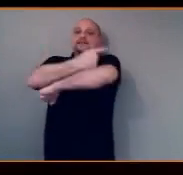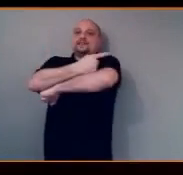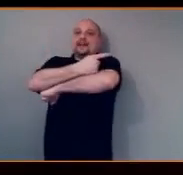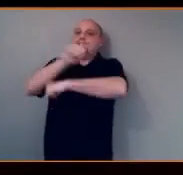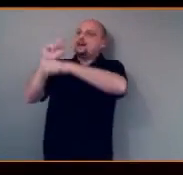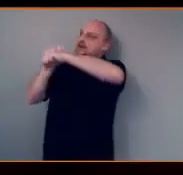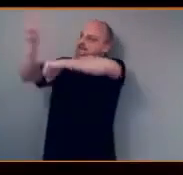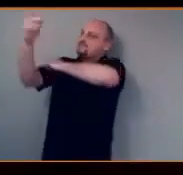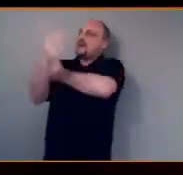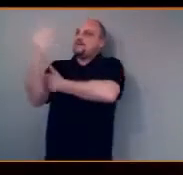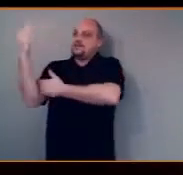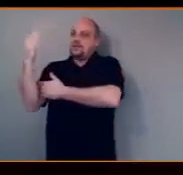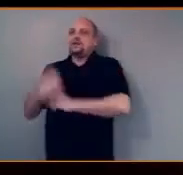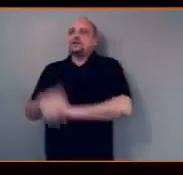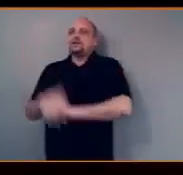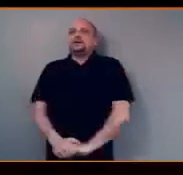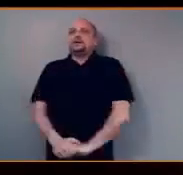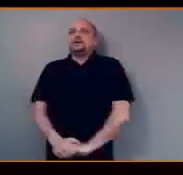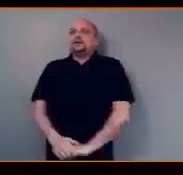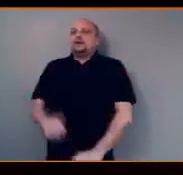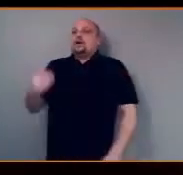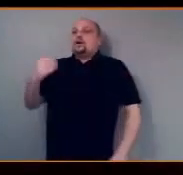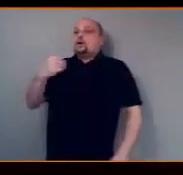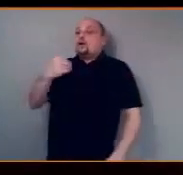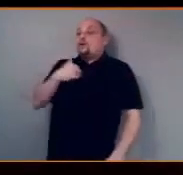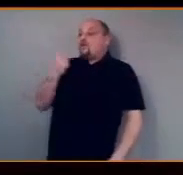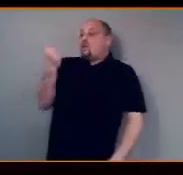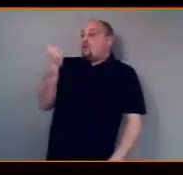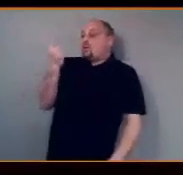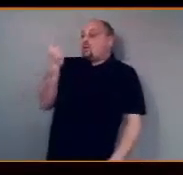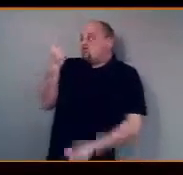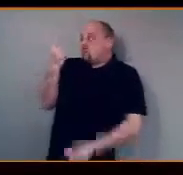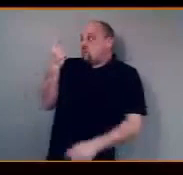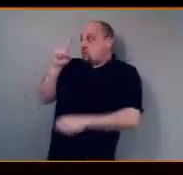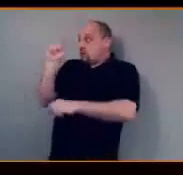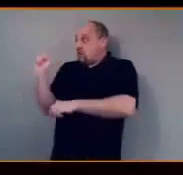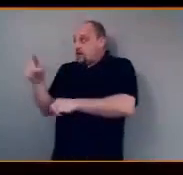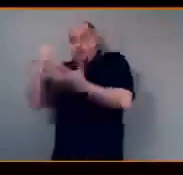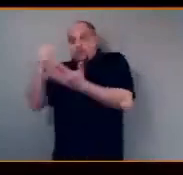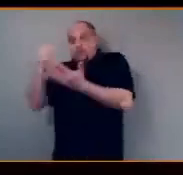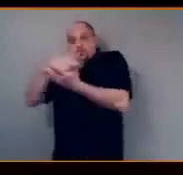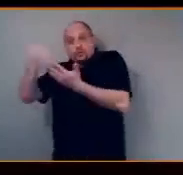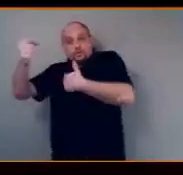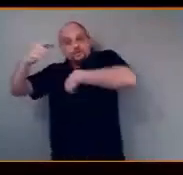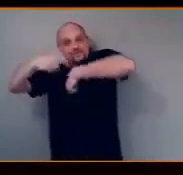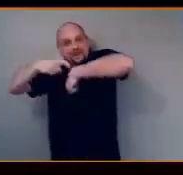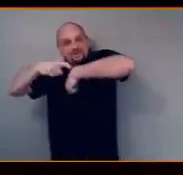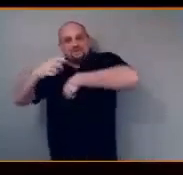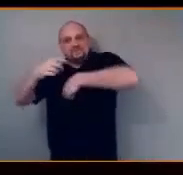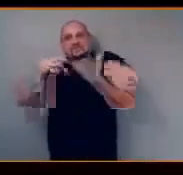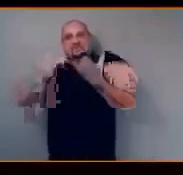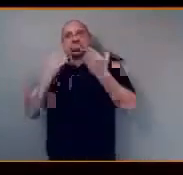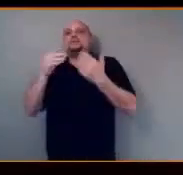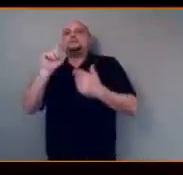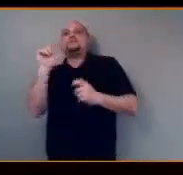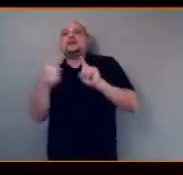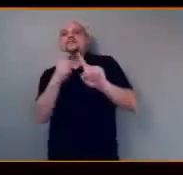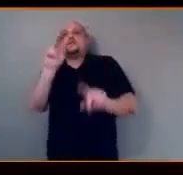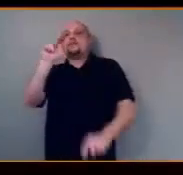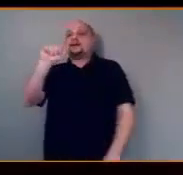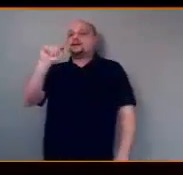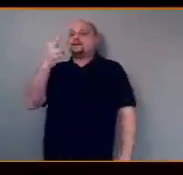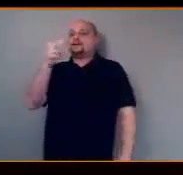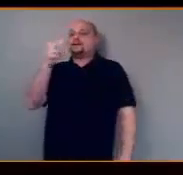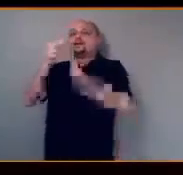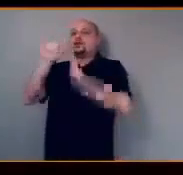That's awesome. We have time for one last question. So let's ask from Nathan